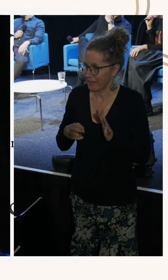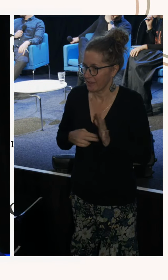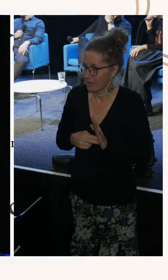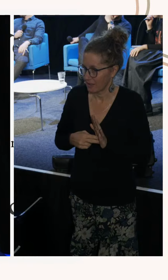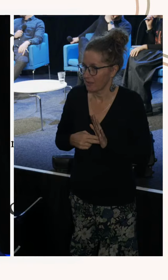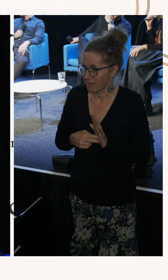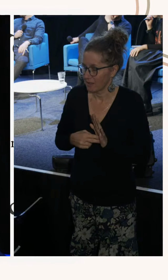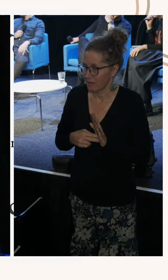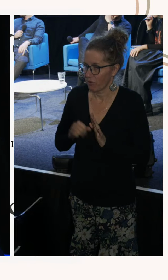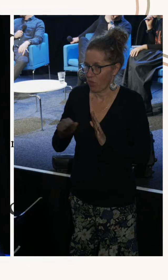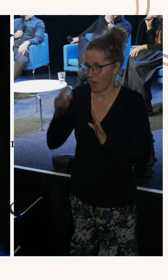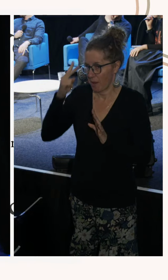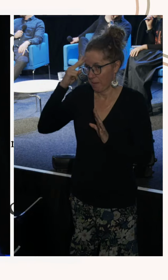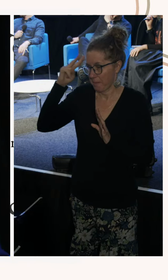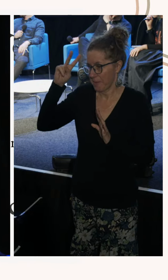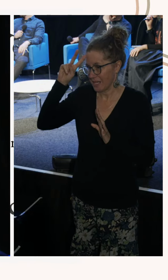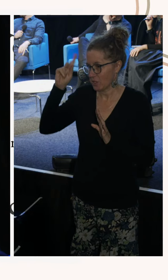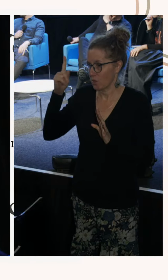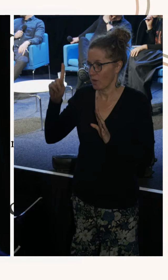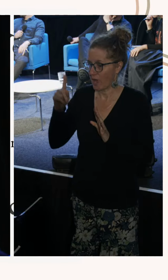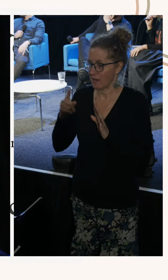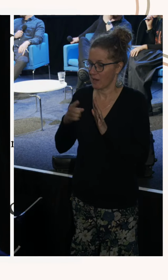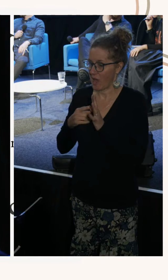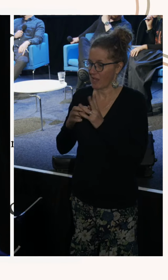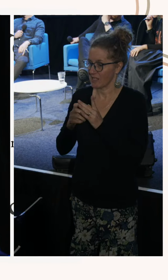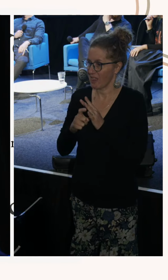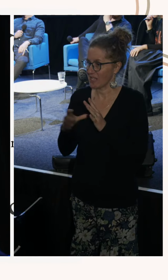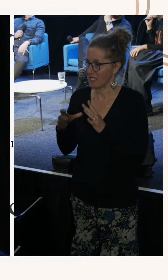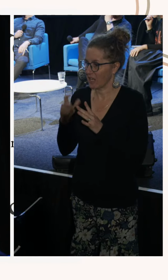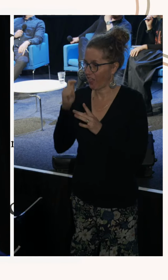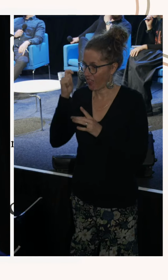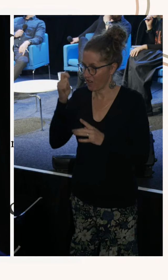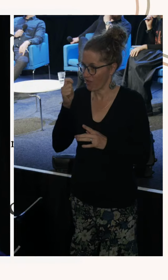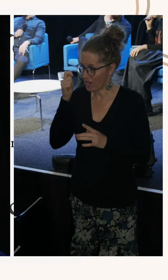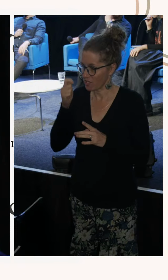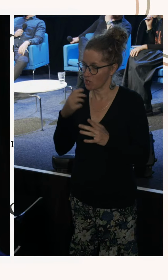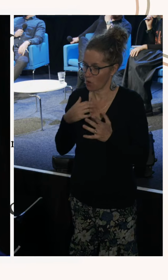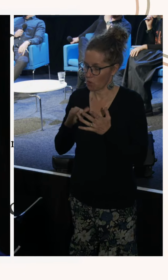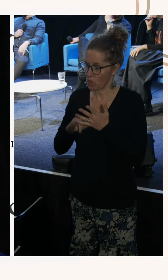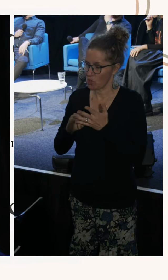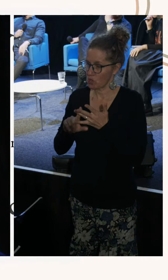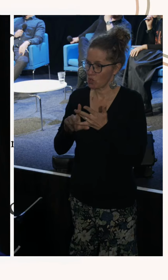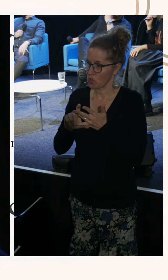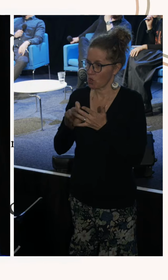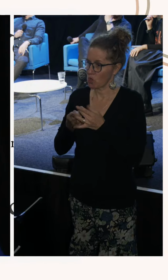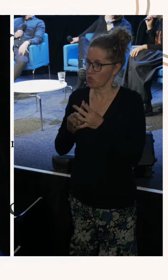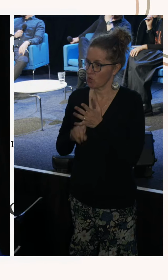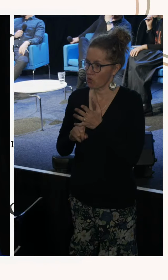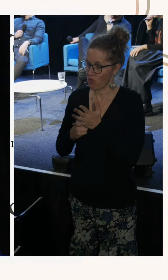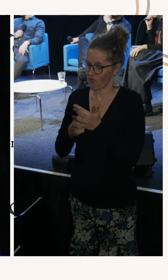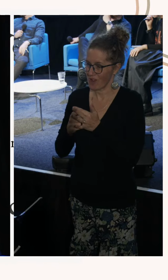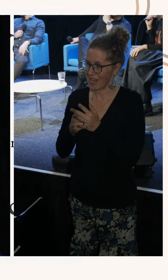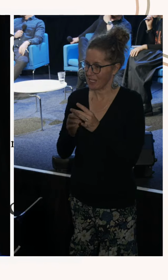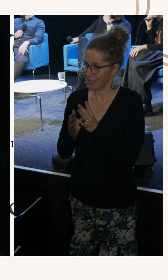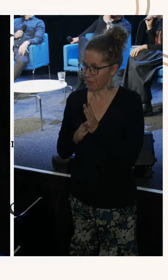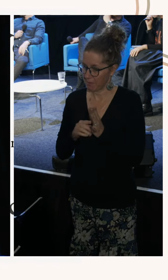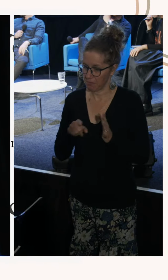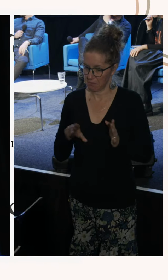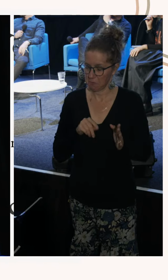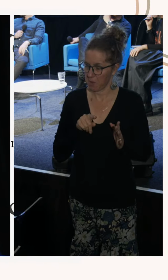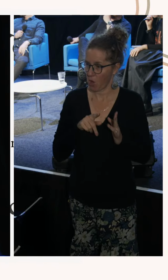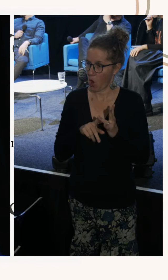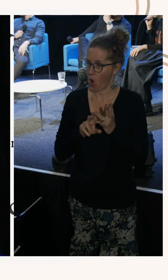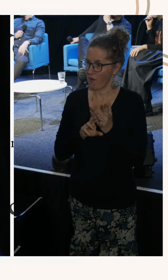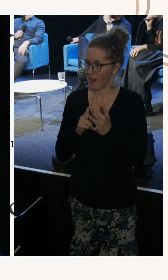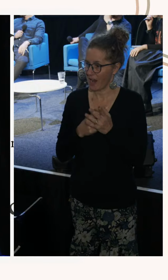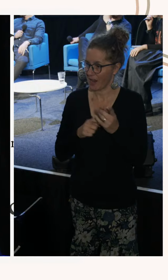as a political, but also as an aesthetic theory. So the social realism that Overland embraced was a Stalinist orthodoxy